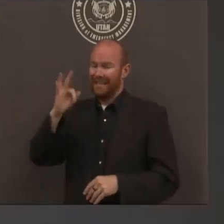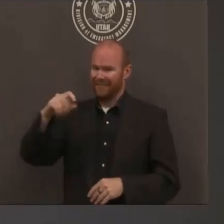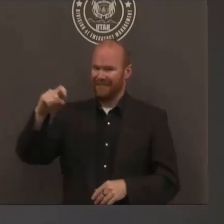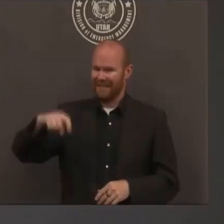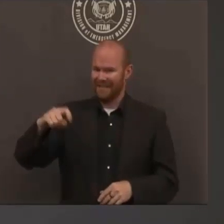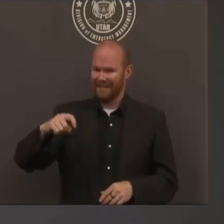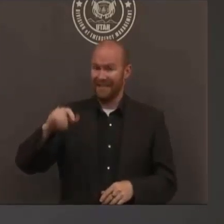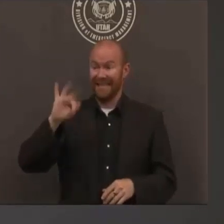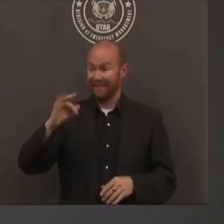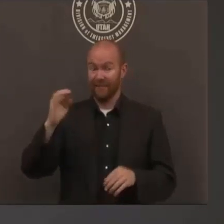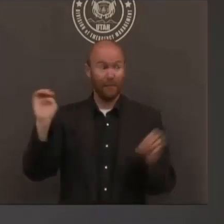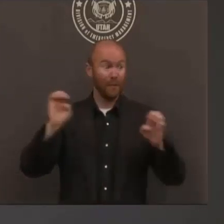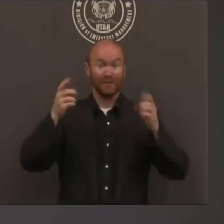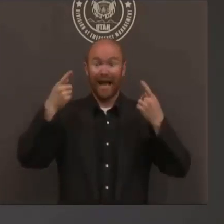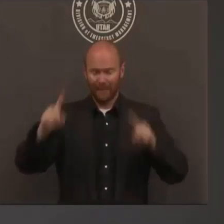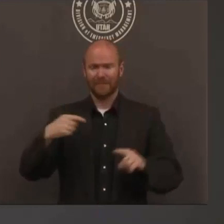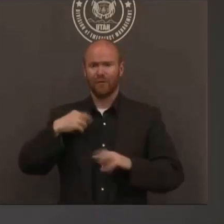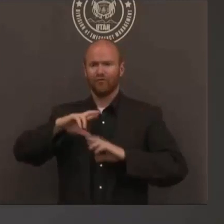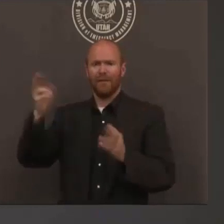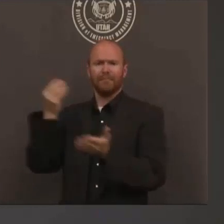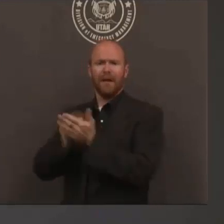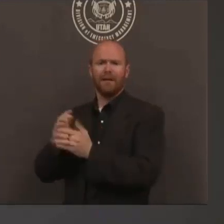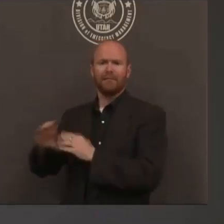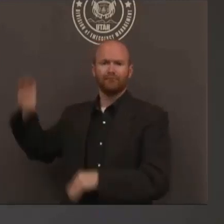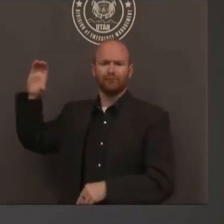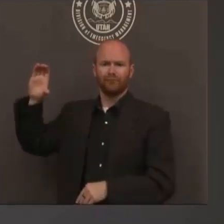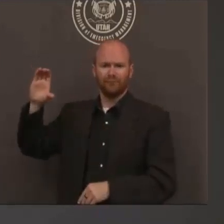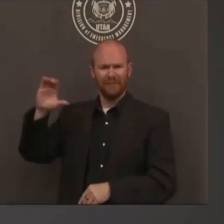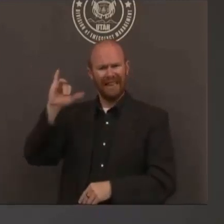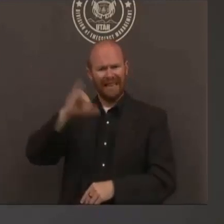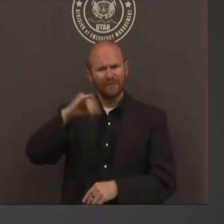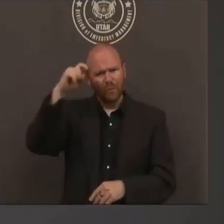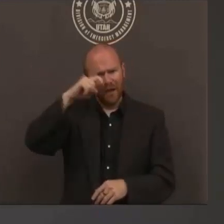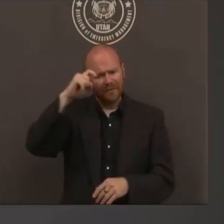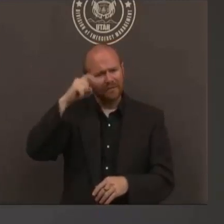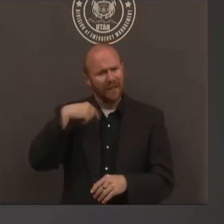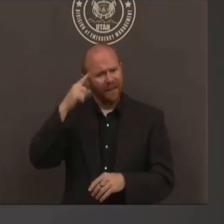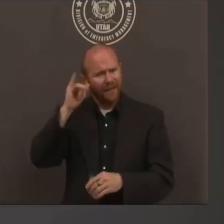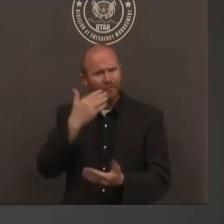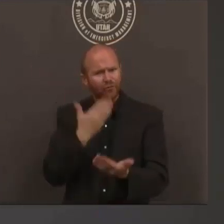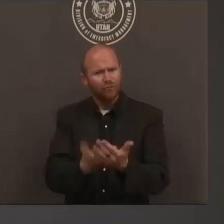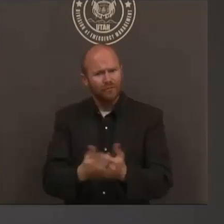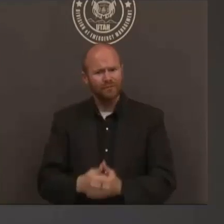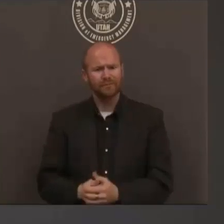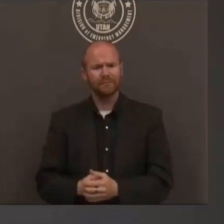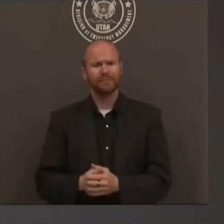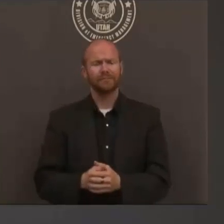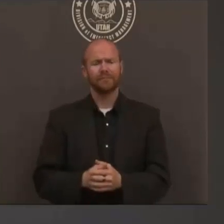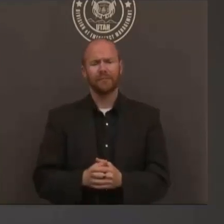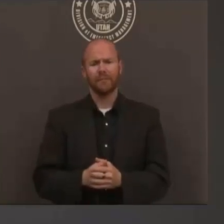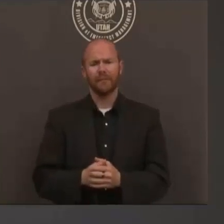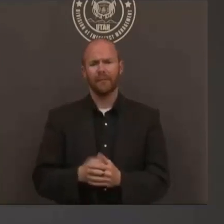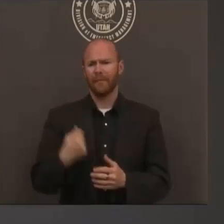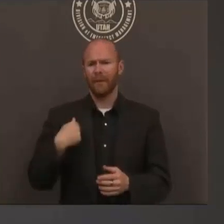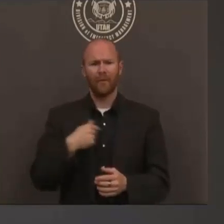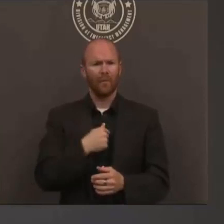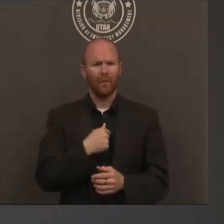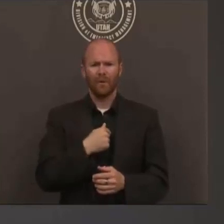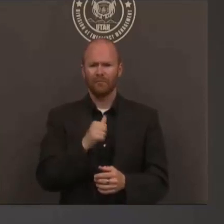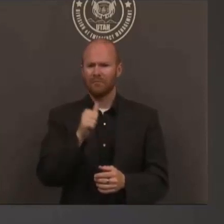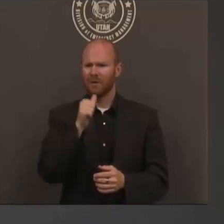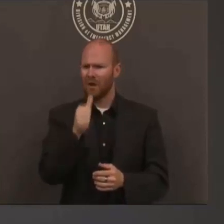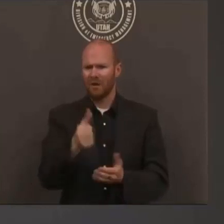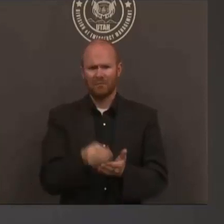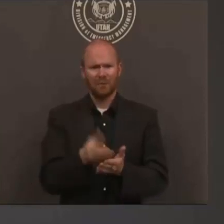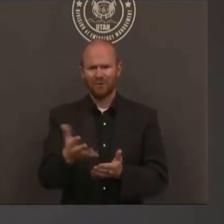have an emergency need. That's probably prudent and wise. We've taken off the table any